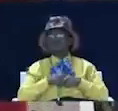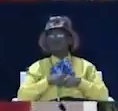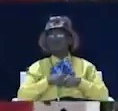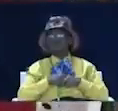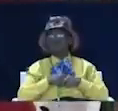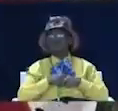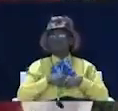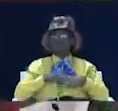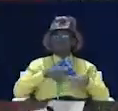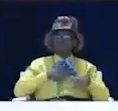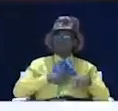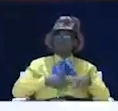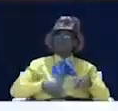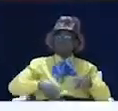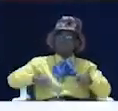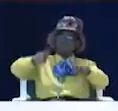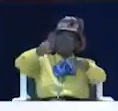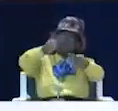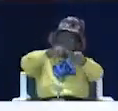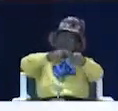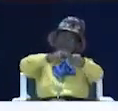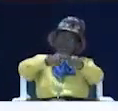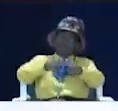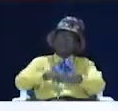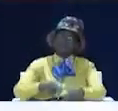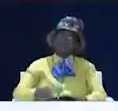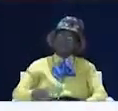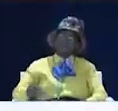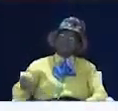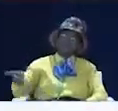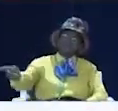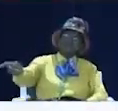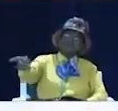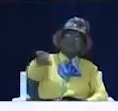Please be seated. You will testify.